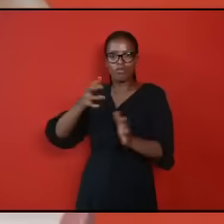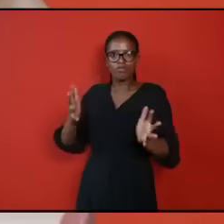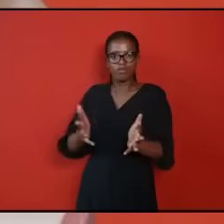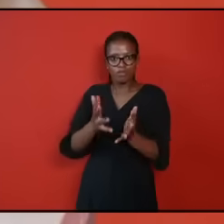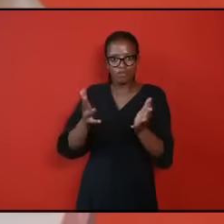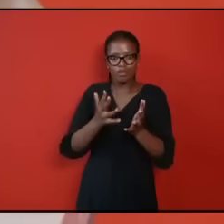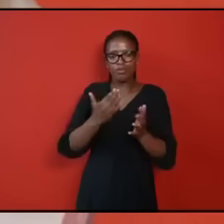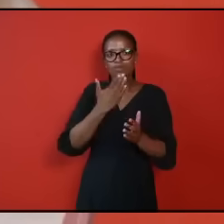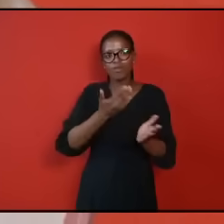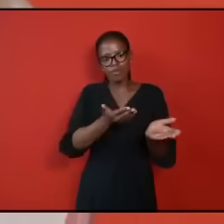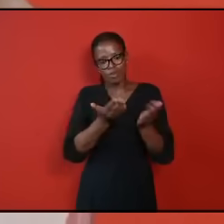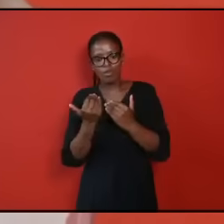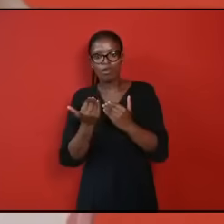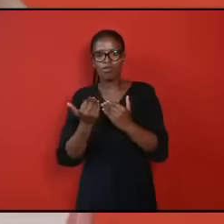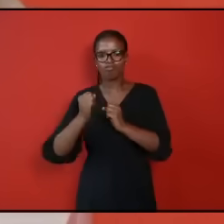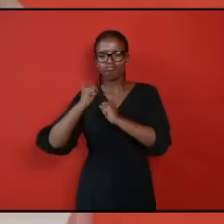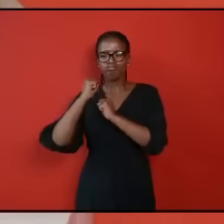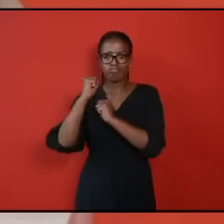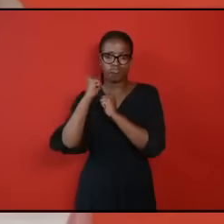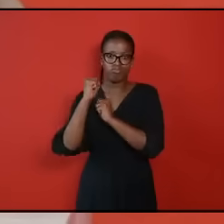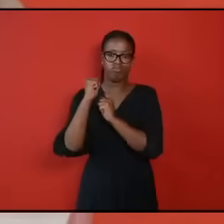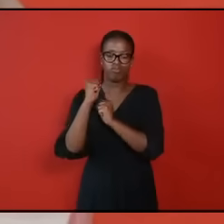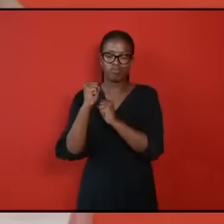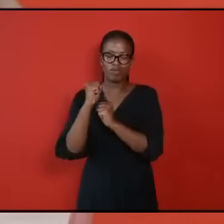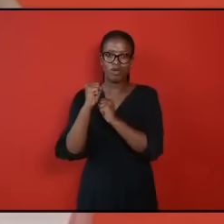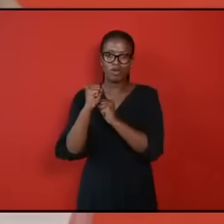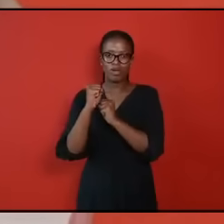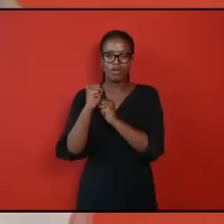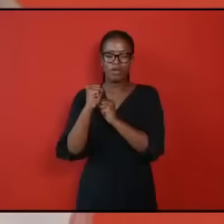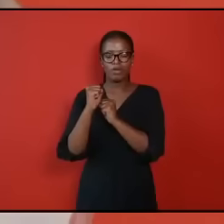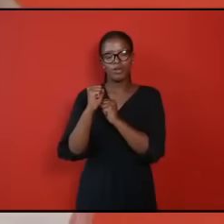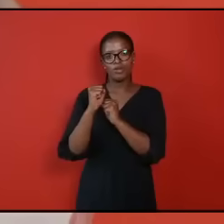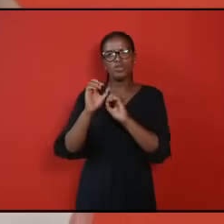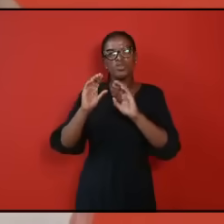are calling for the boycott of